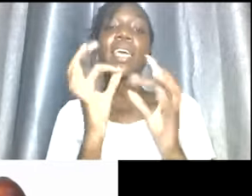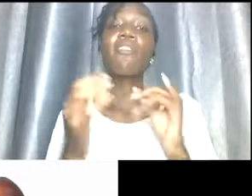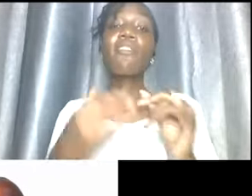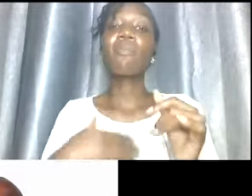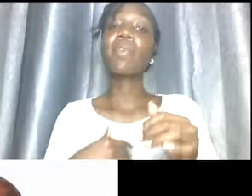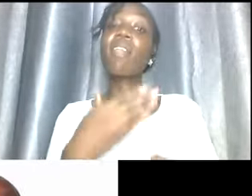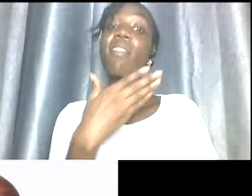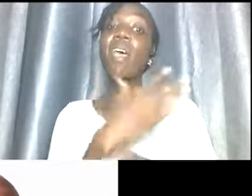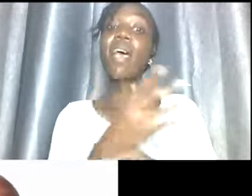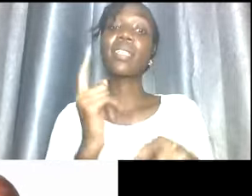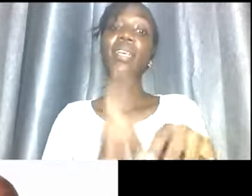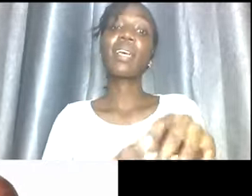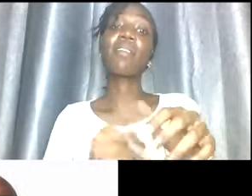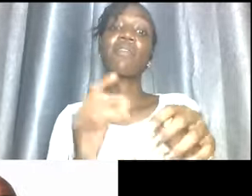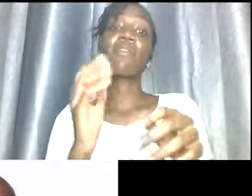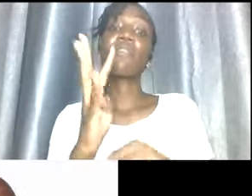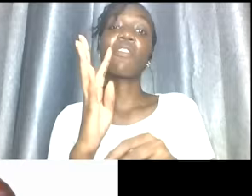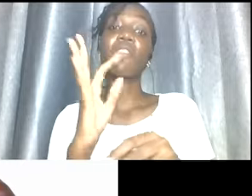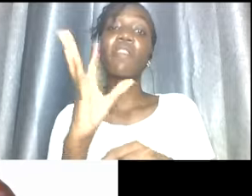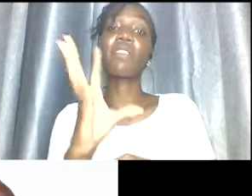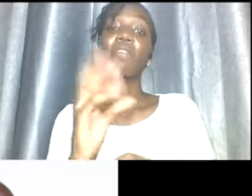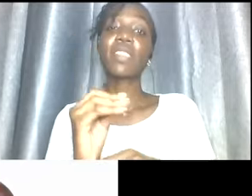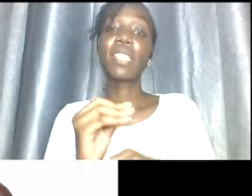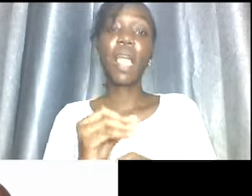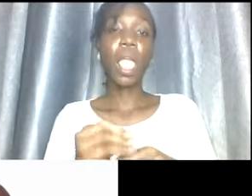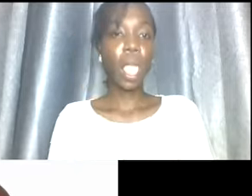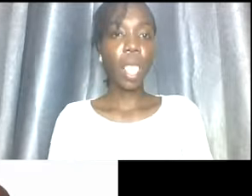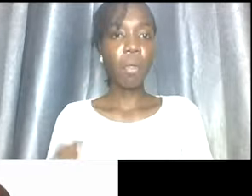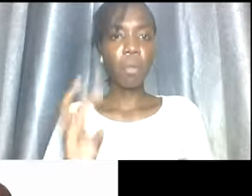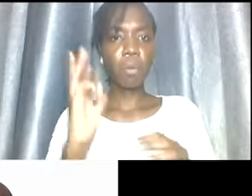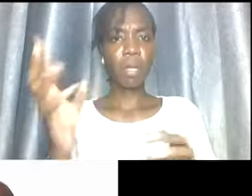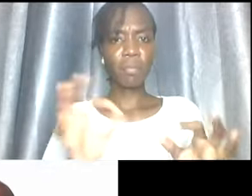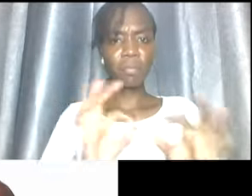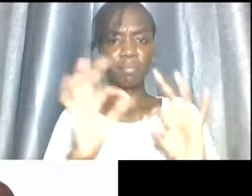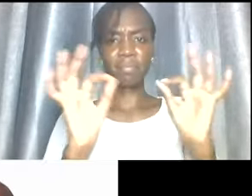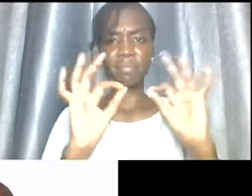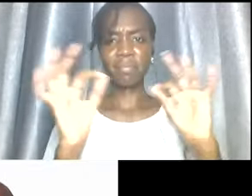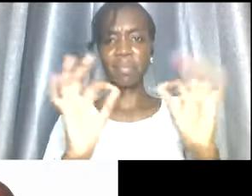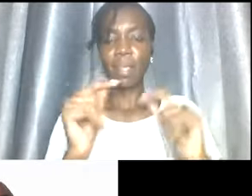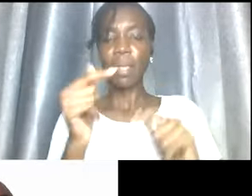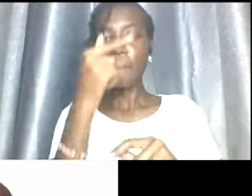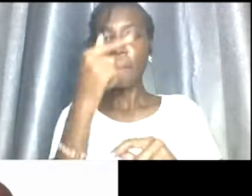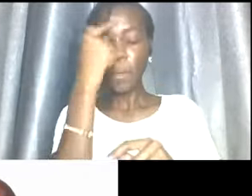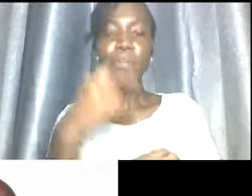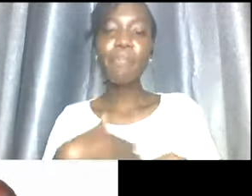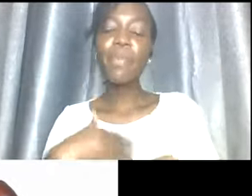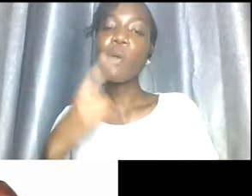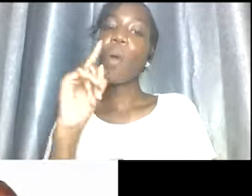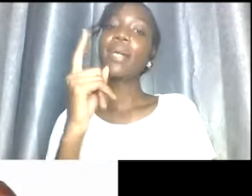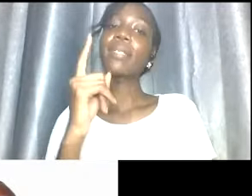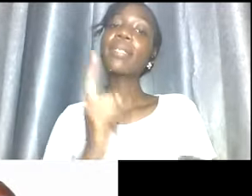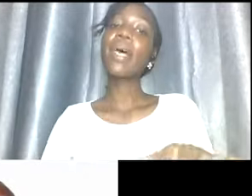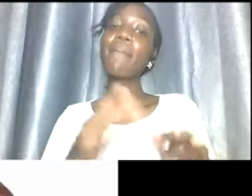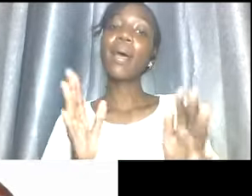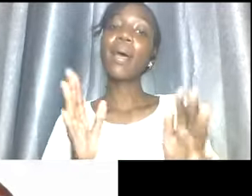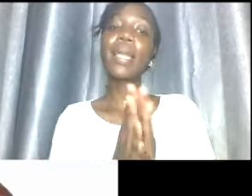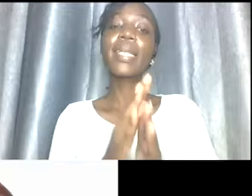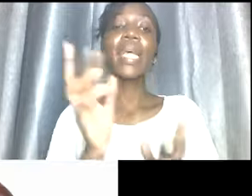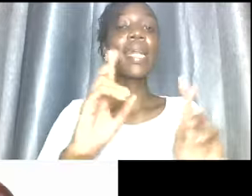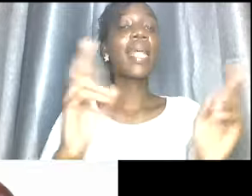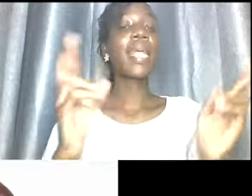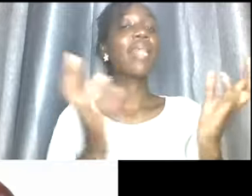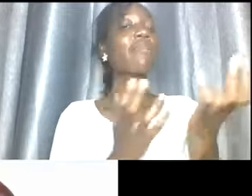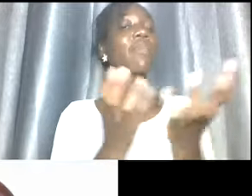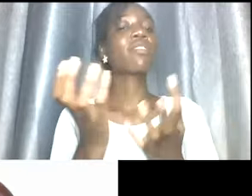4:50, I blow them away automatically because I am on time and I am ready to do business.